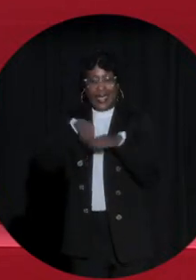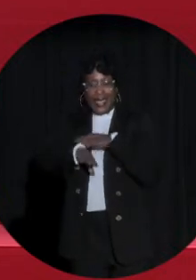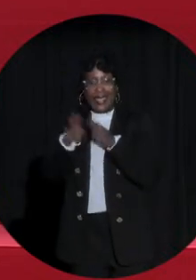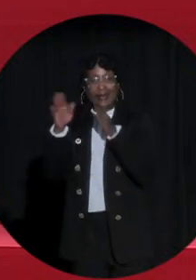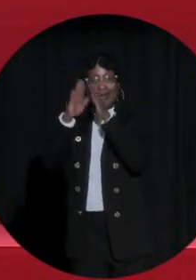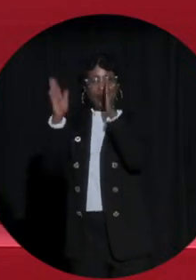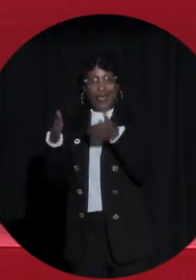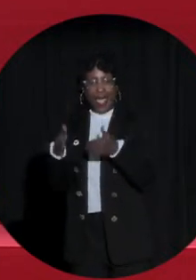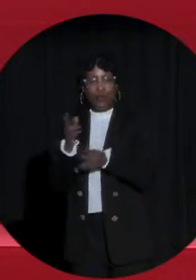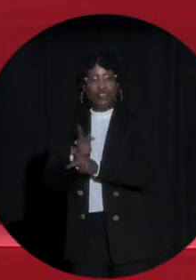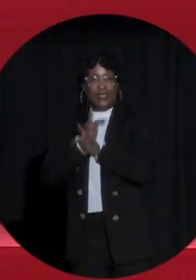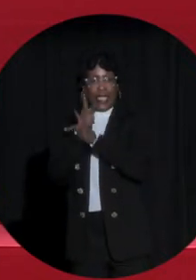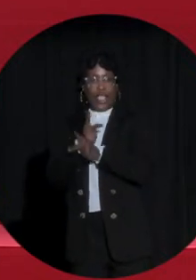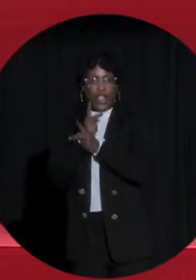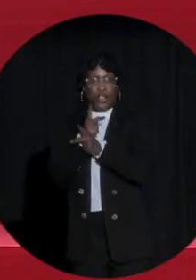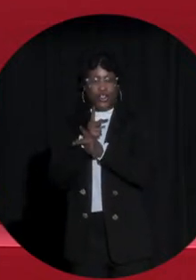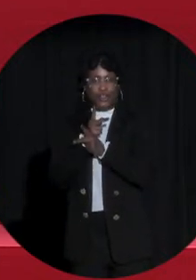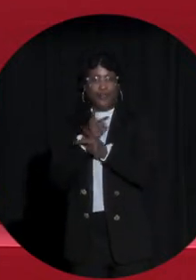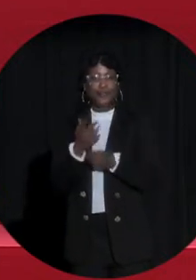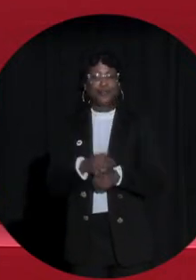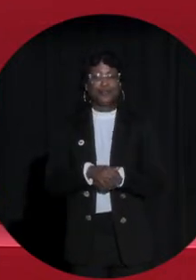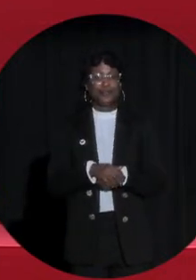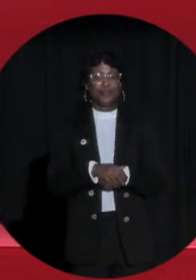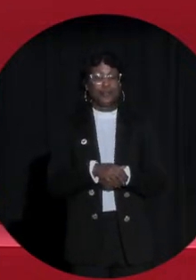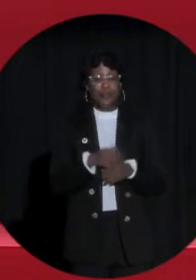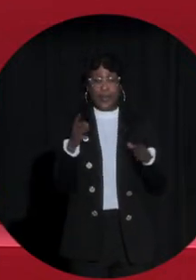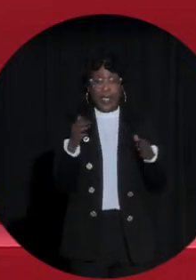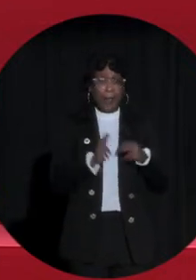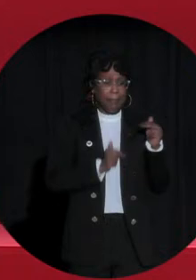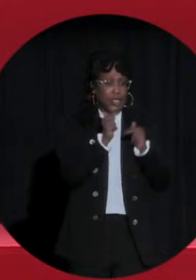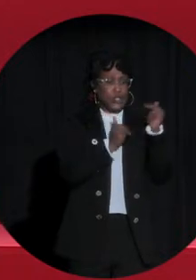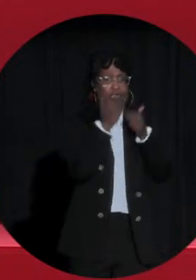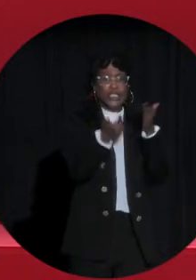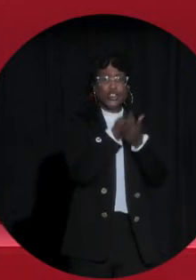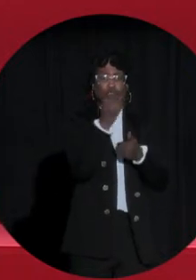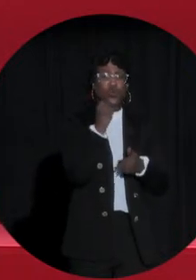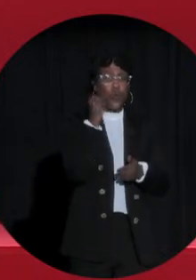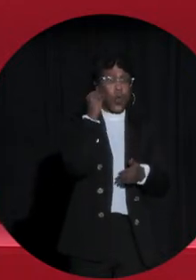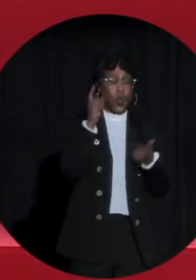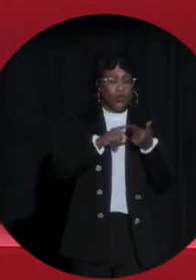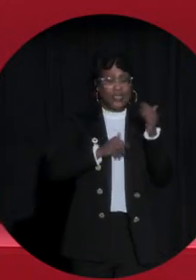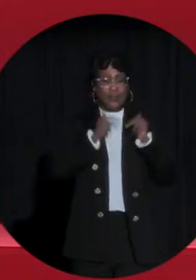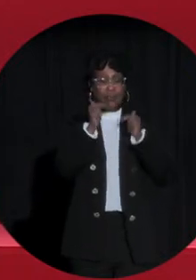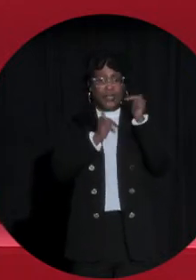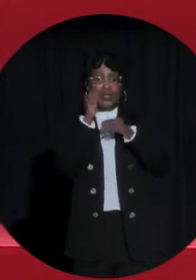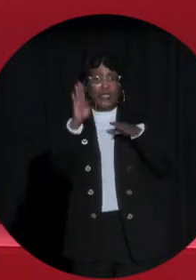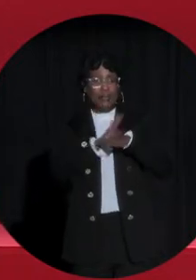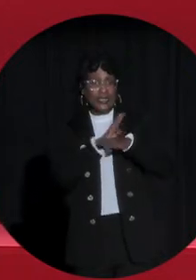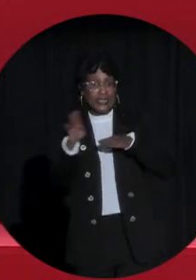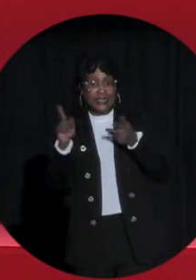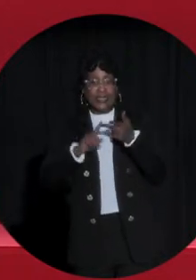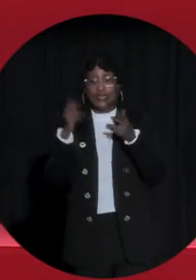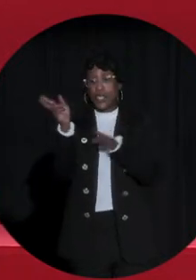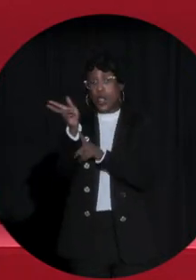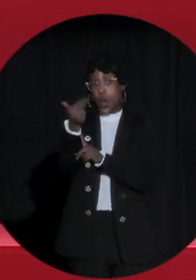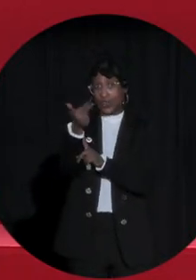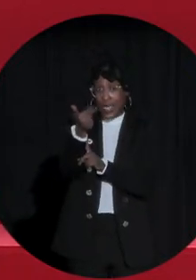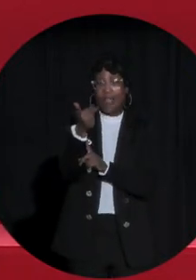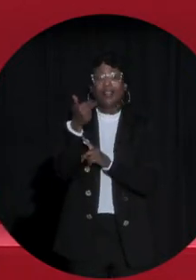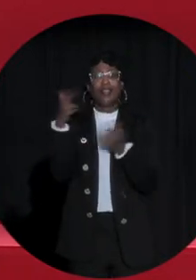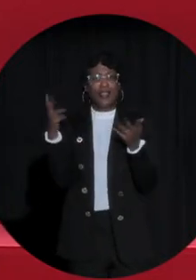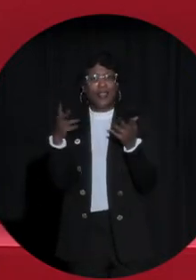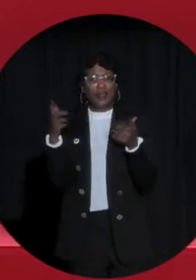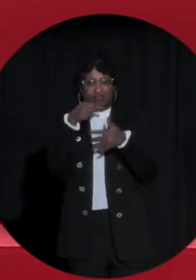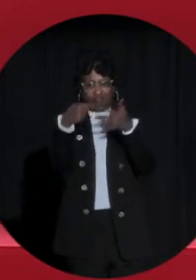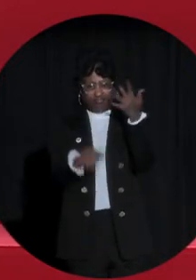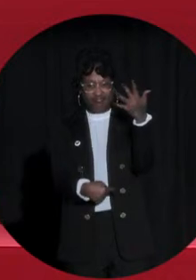in Cheverly, building new homes, new restaurants, retail and businesses, and a new hotel for visitors. We